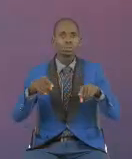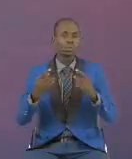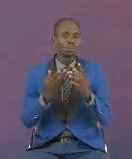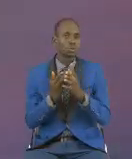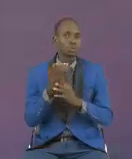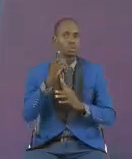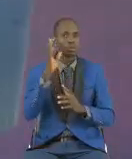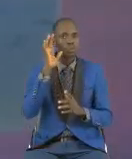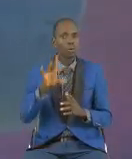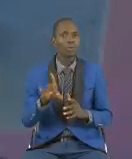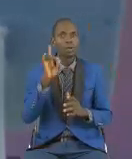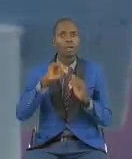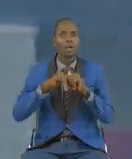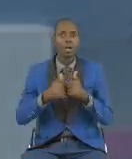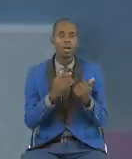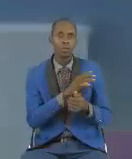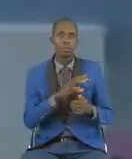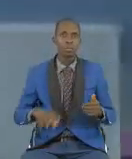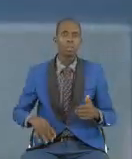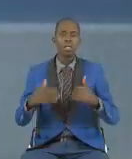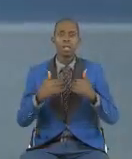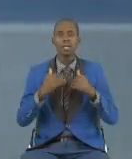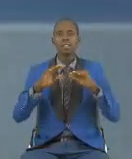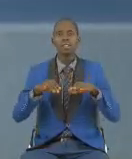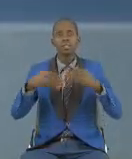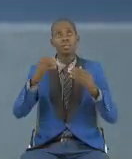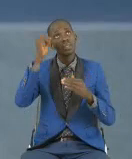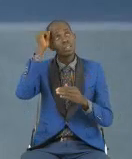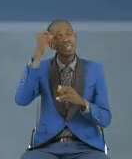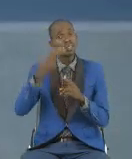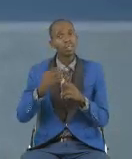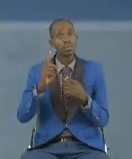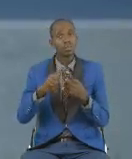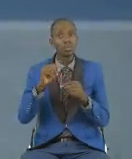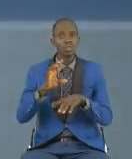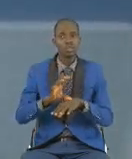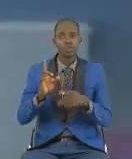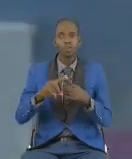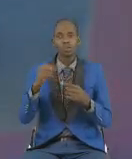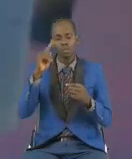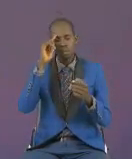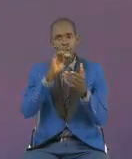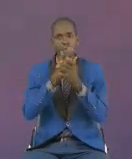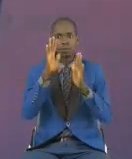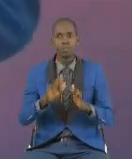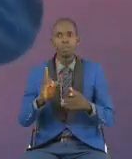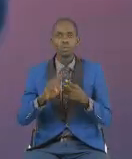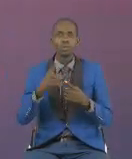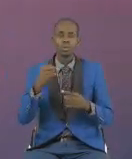how Christ had given his name to the church, to the believer, to the minister. Number